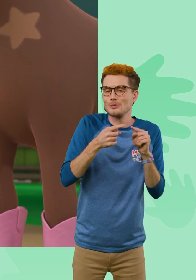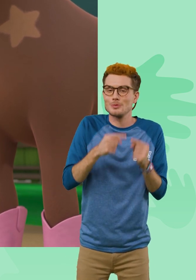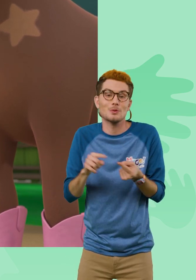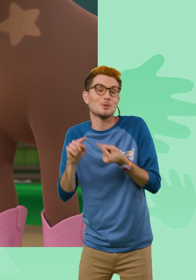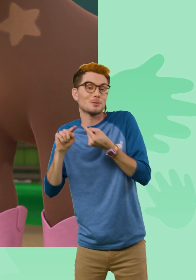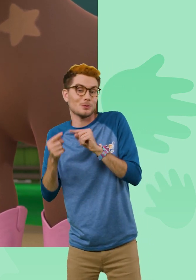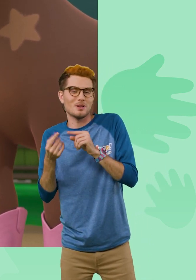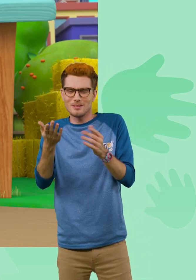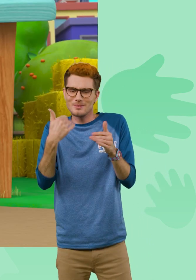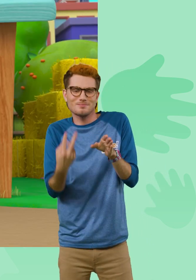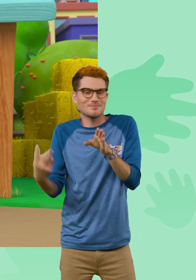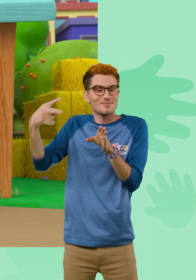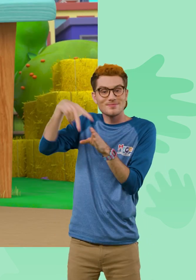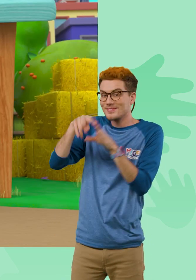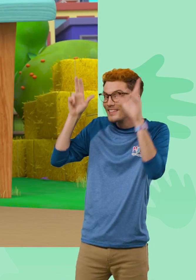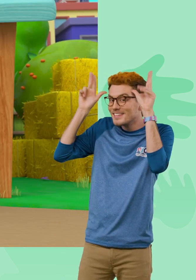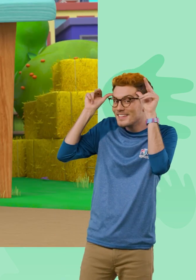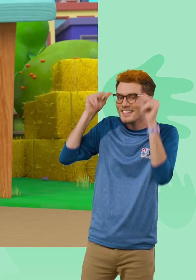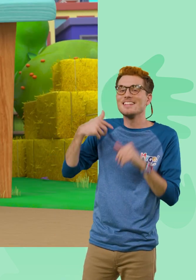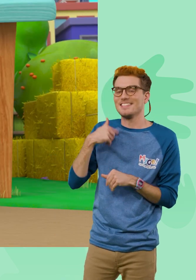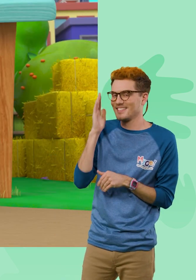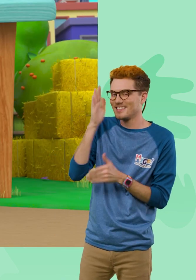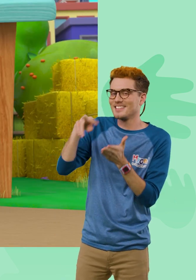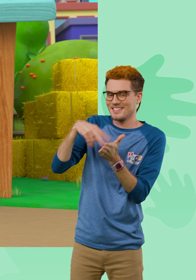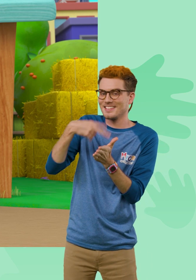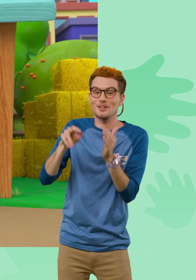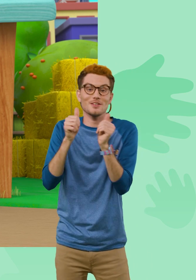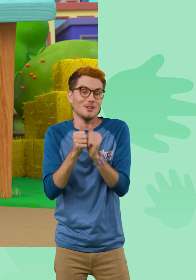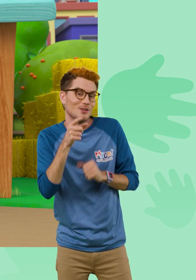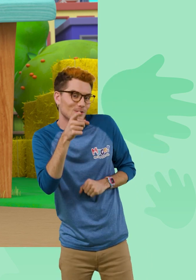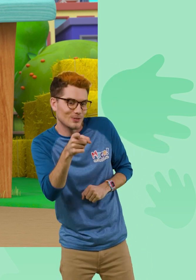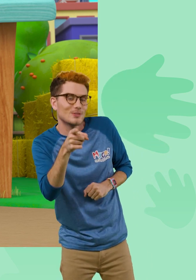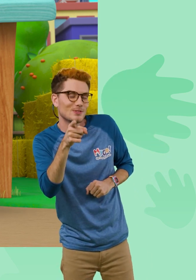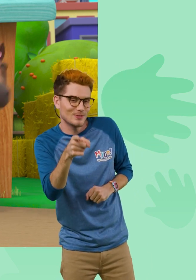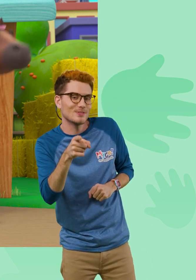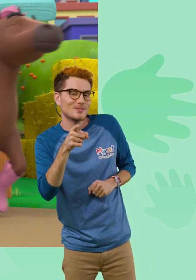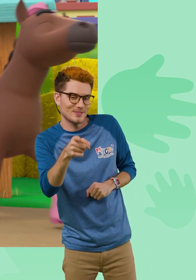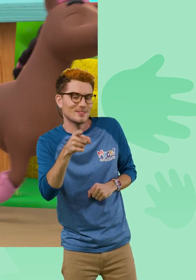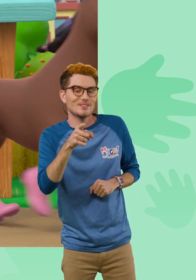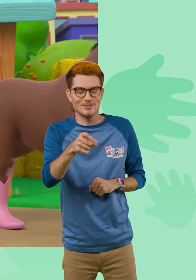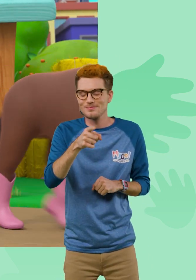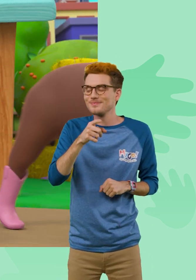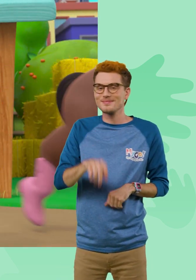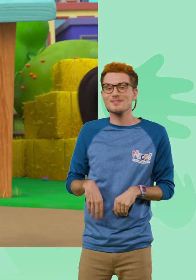happen. Boo-boos too. Get back on the horse and I'll dance with you.